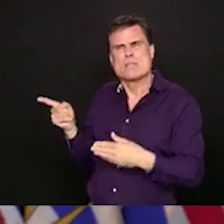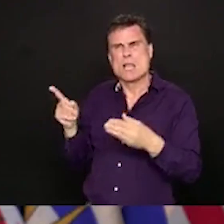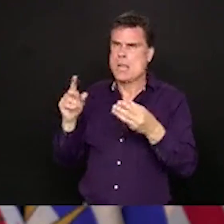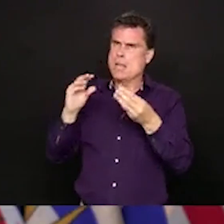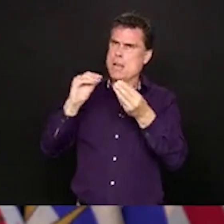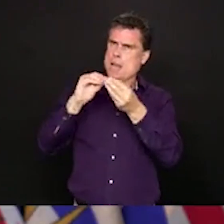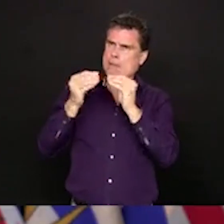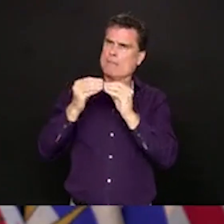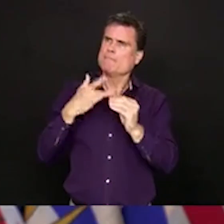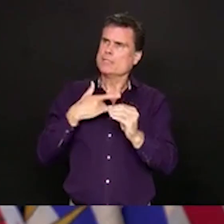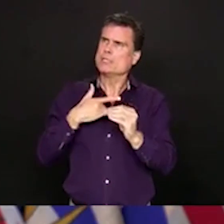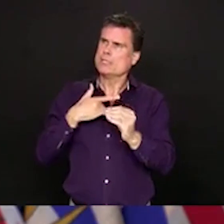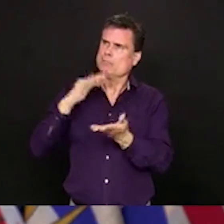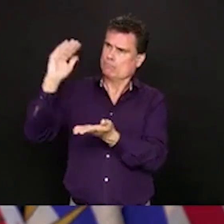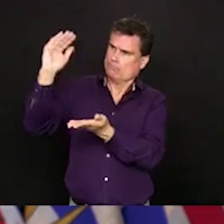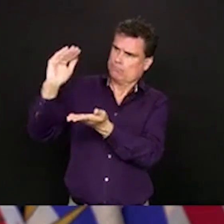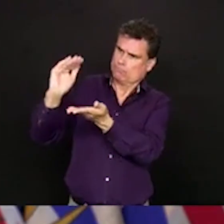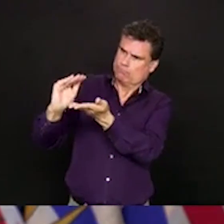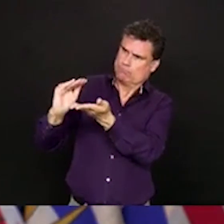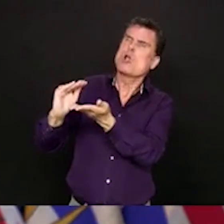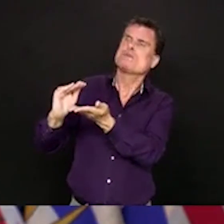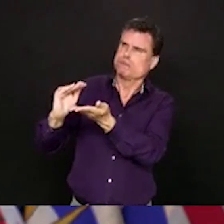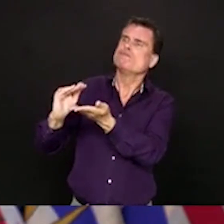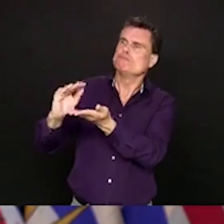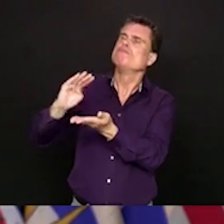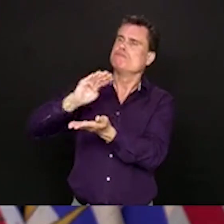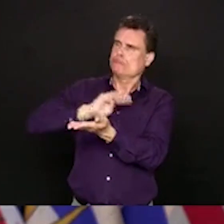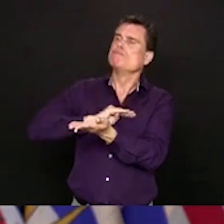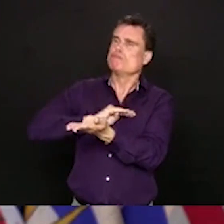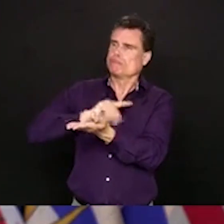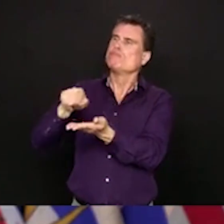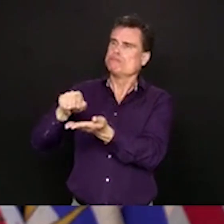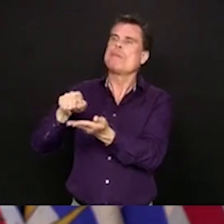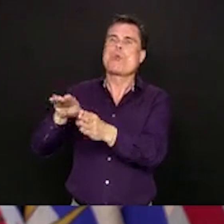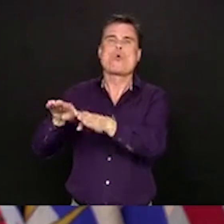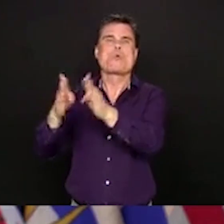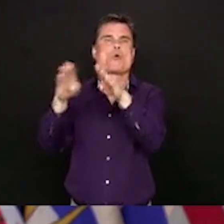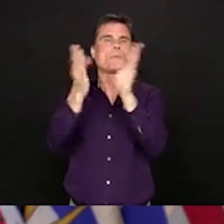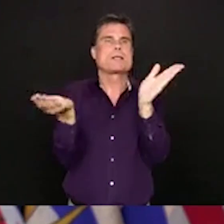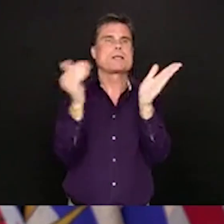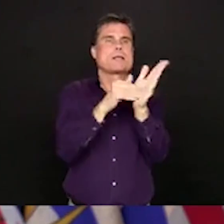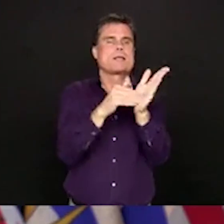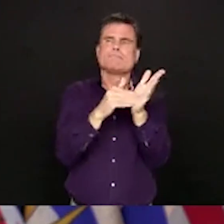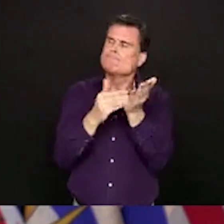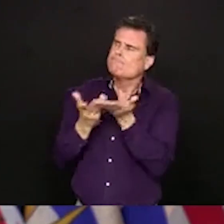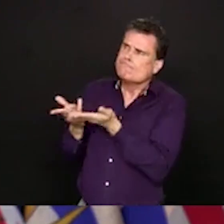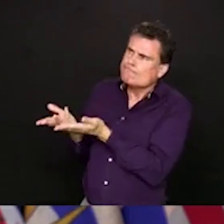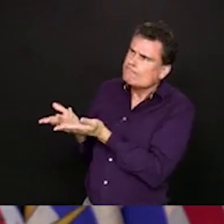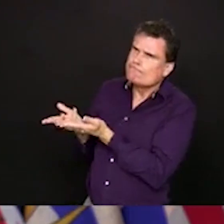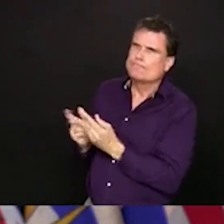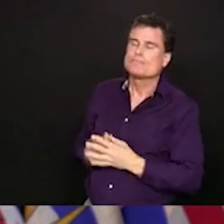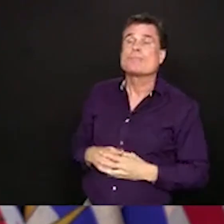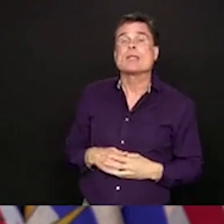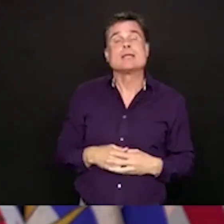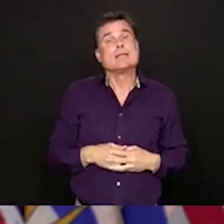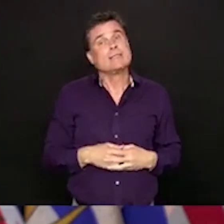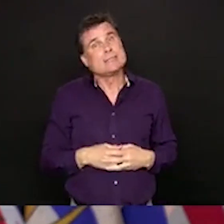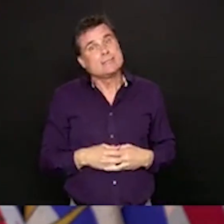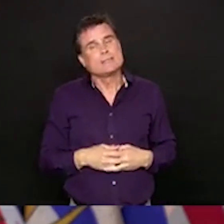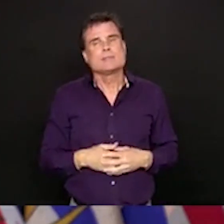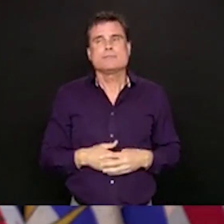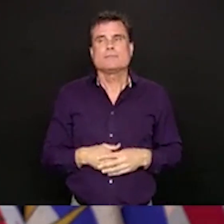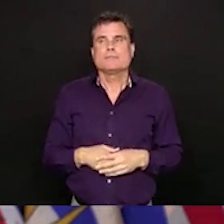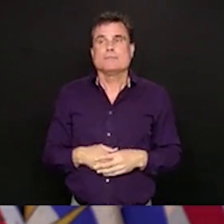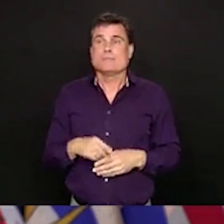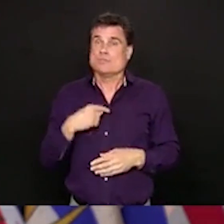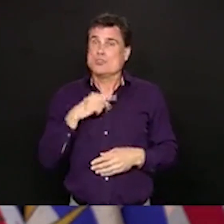I use that analogy specifically, and I think with some of the comments the mayor of Las Vegas made are very concerning. We don't